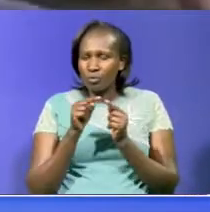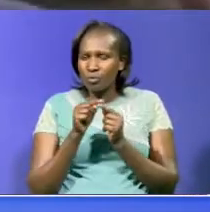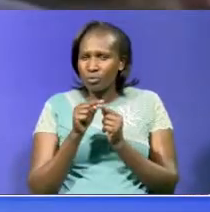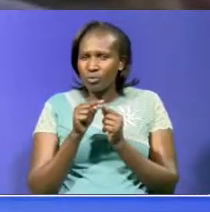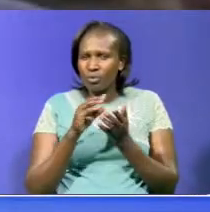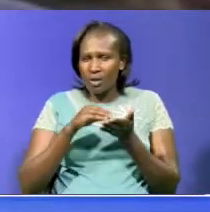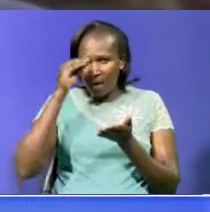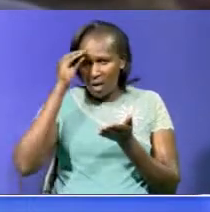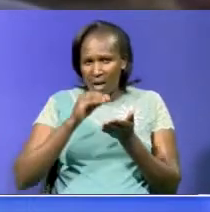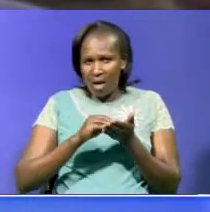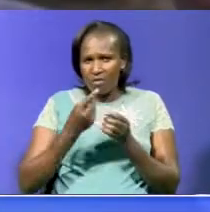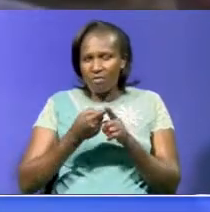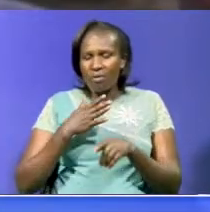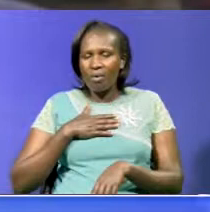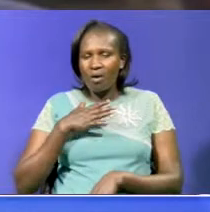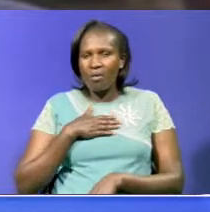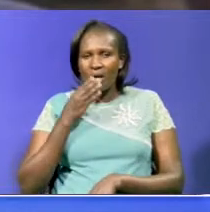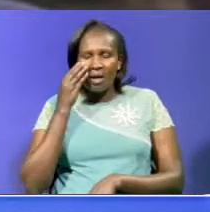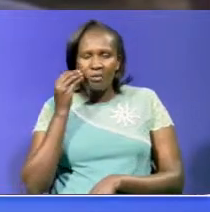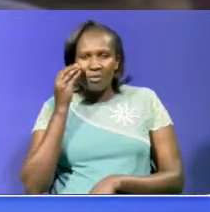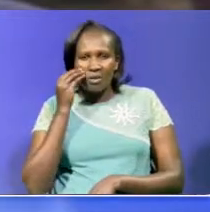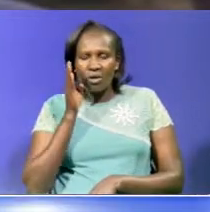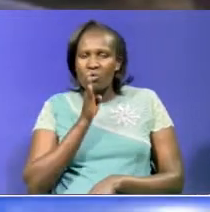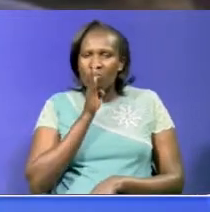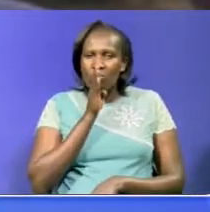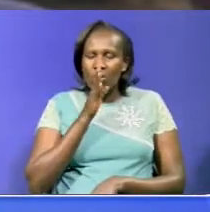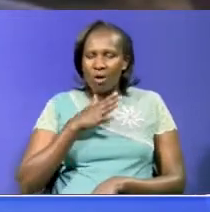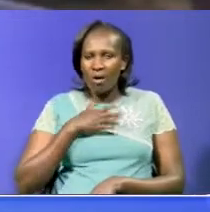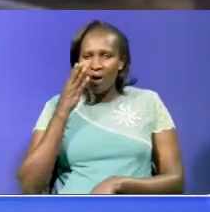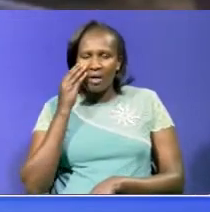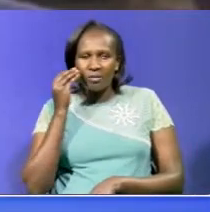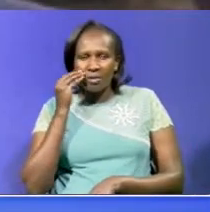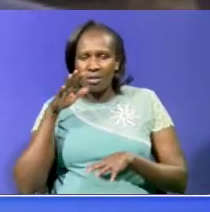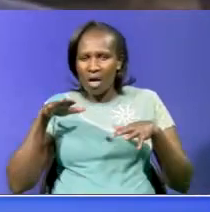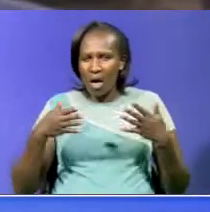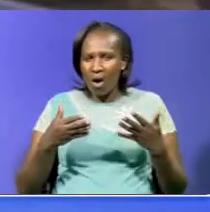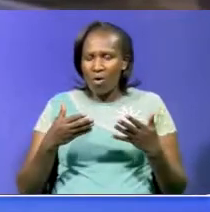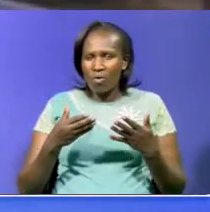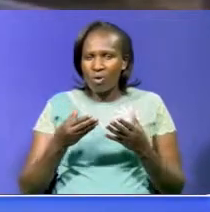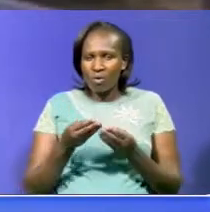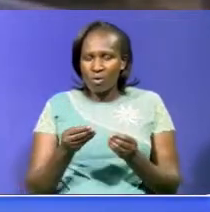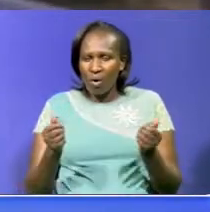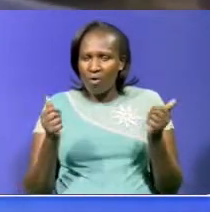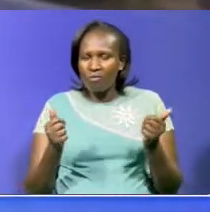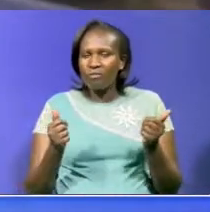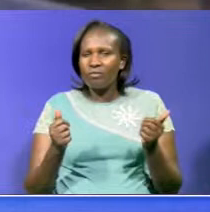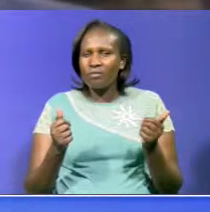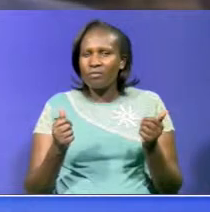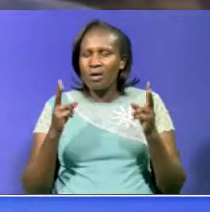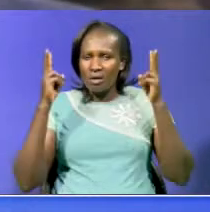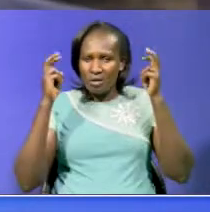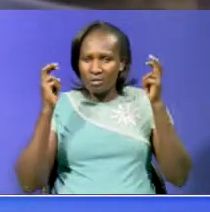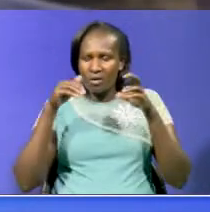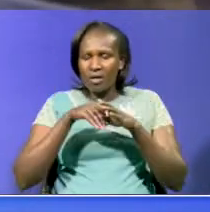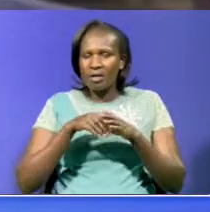learn from our experience, from borrow from our experiences, how we have handled our matters in this